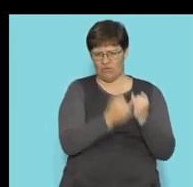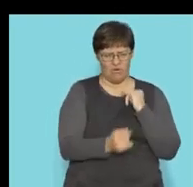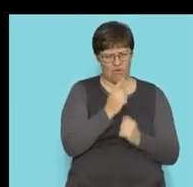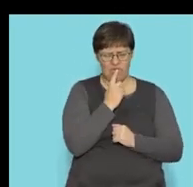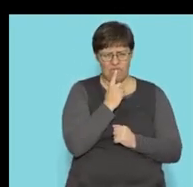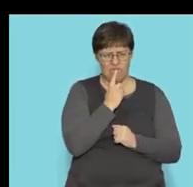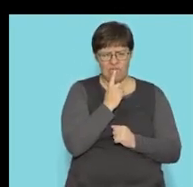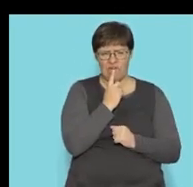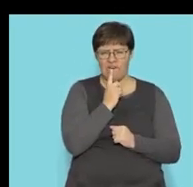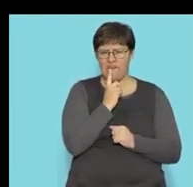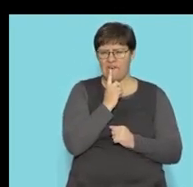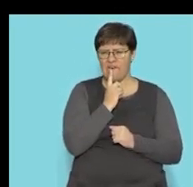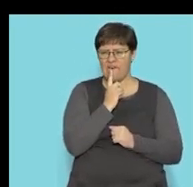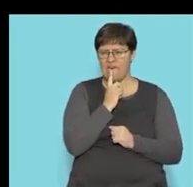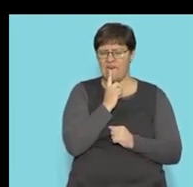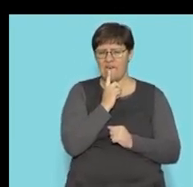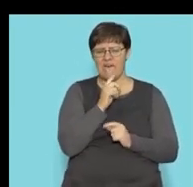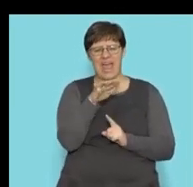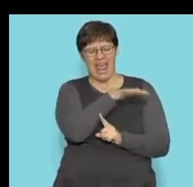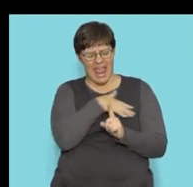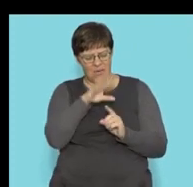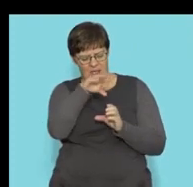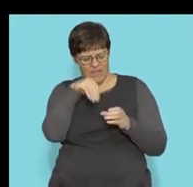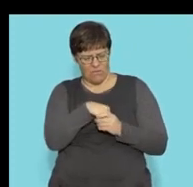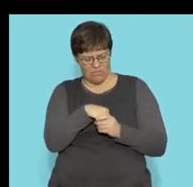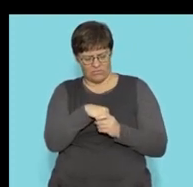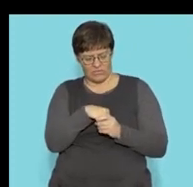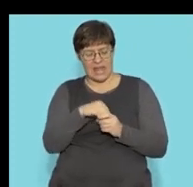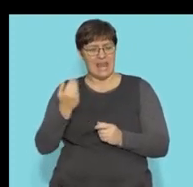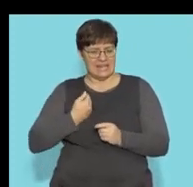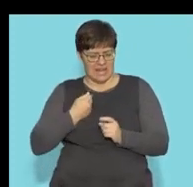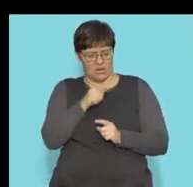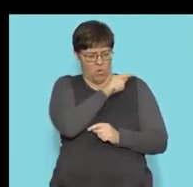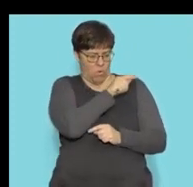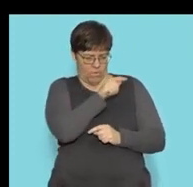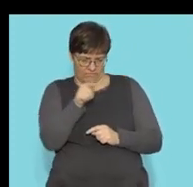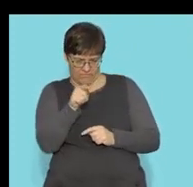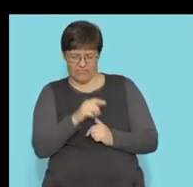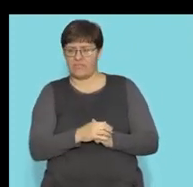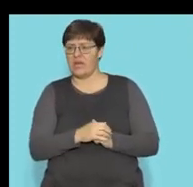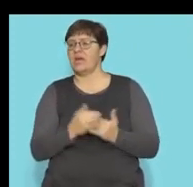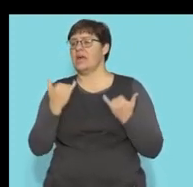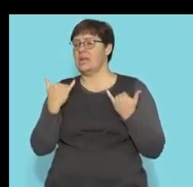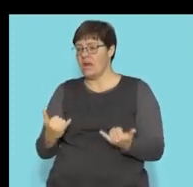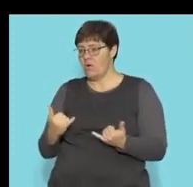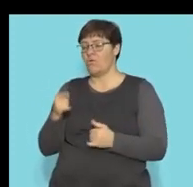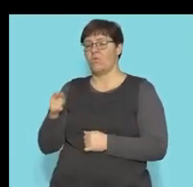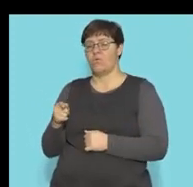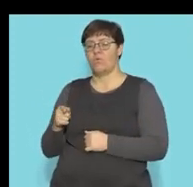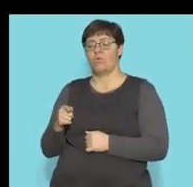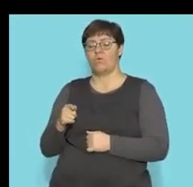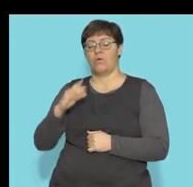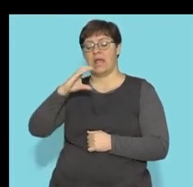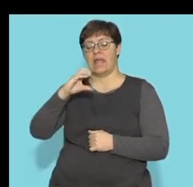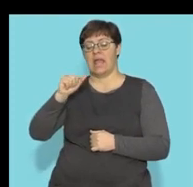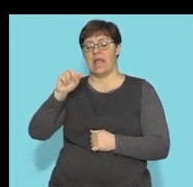in the idea of area, neatly cross it out, and now I'm going to write in